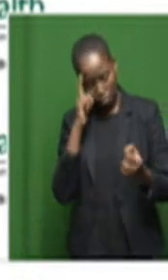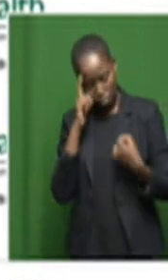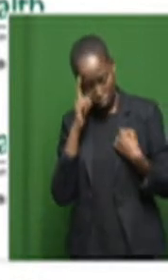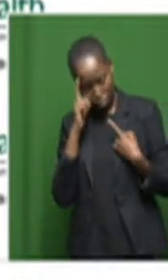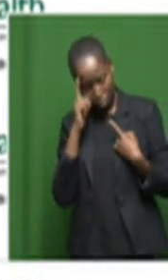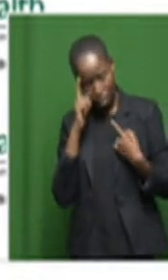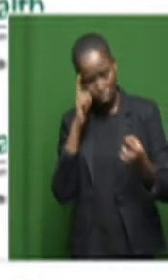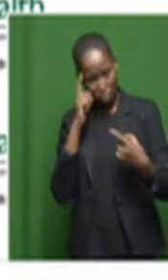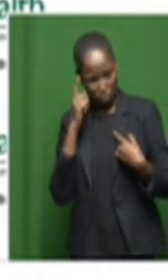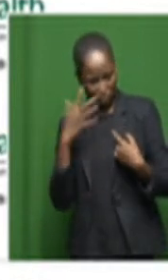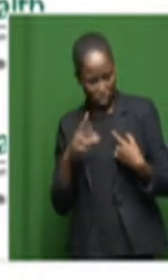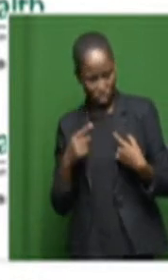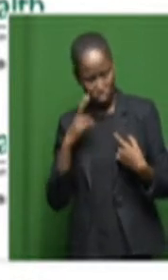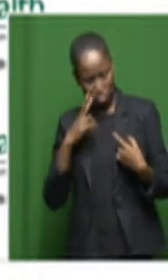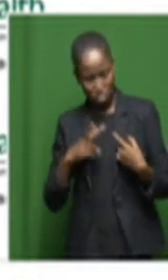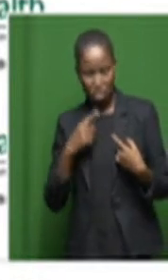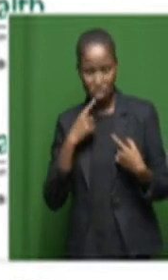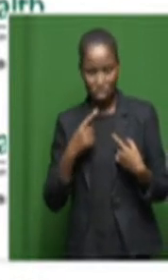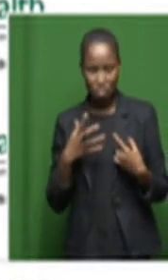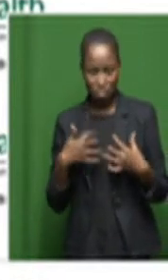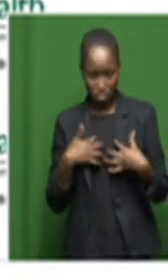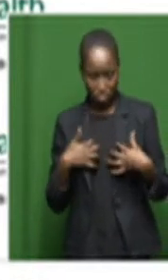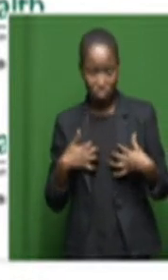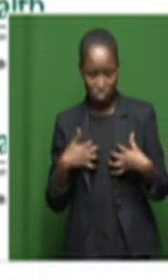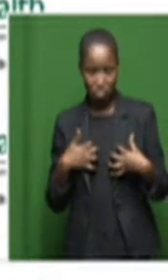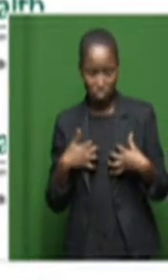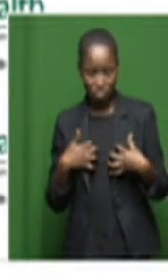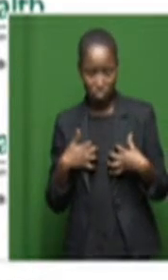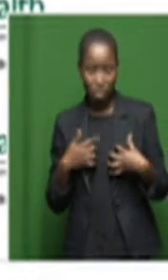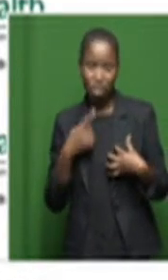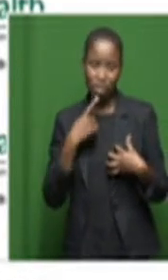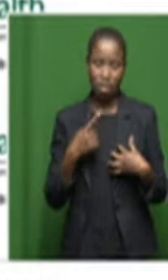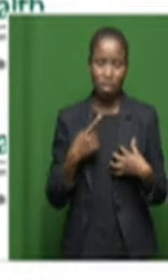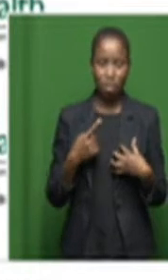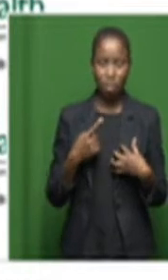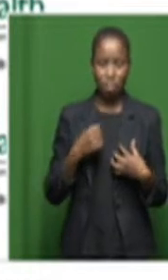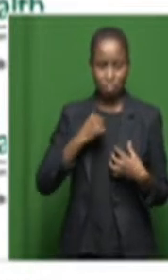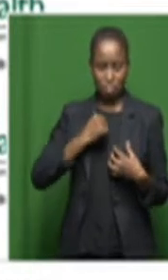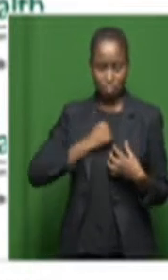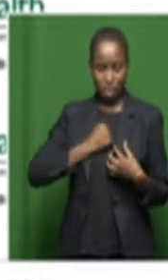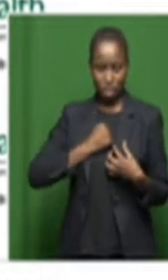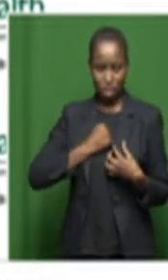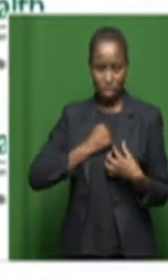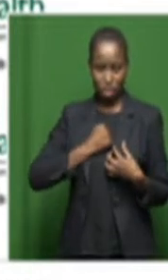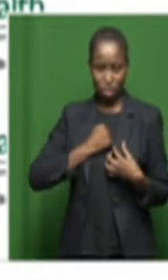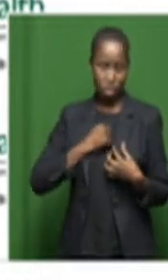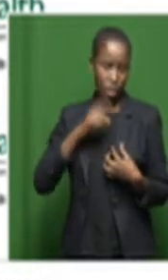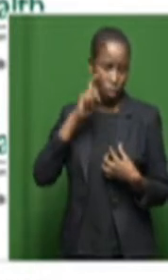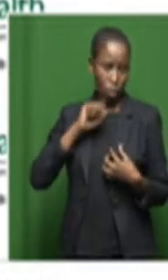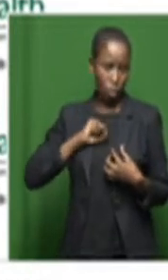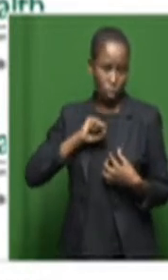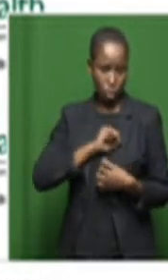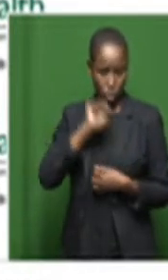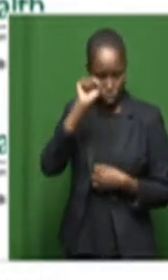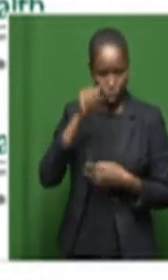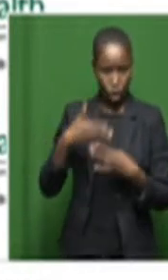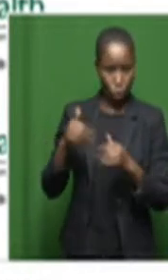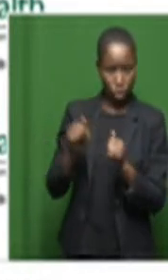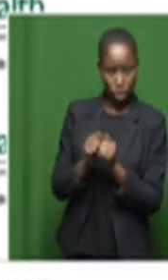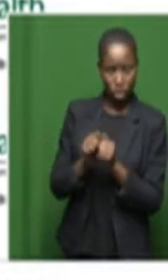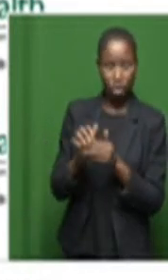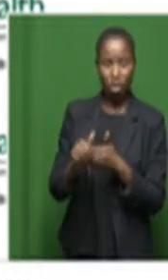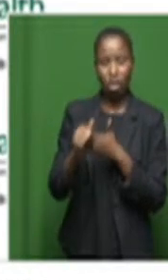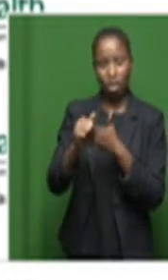very, distressing message that one of my very own old comrade and colleague, a